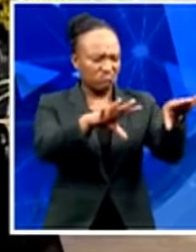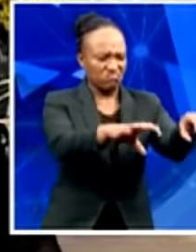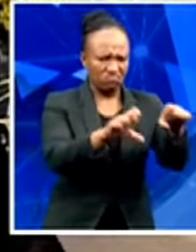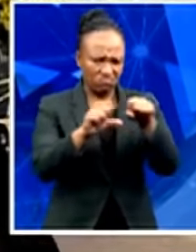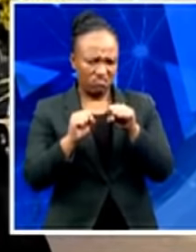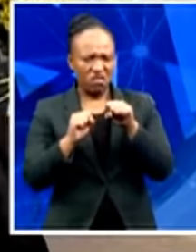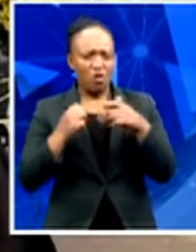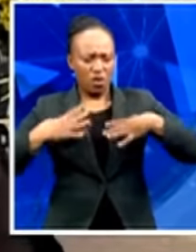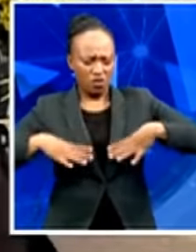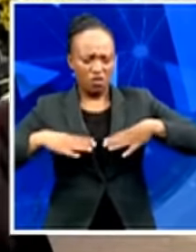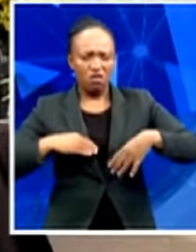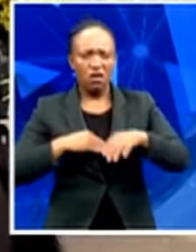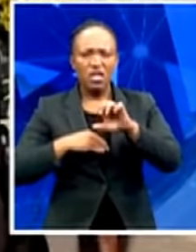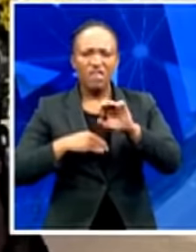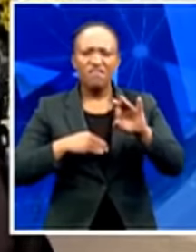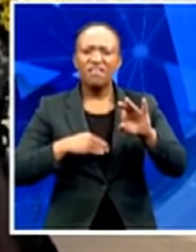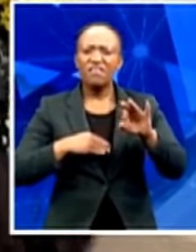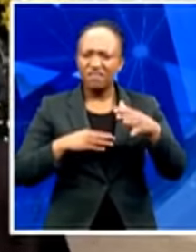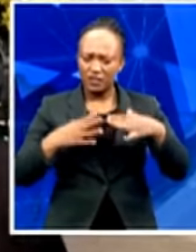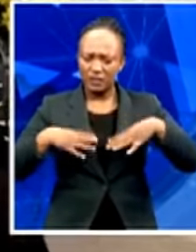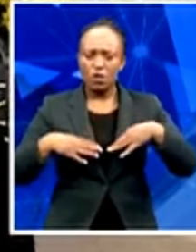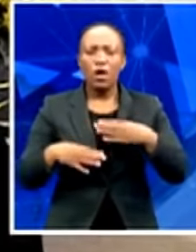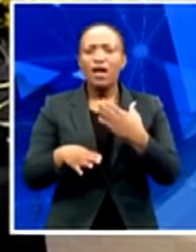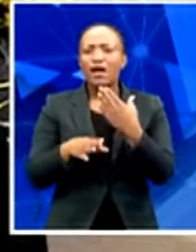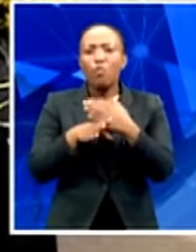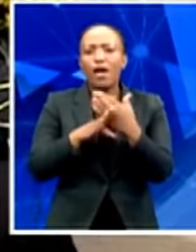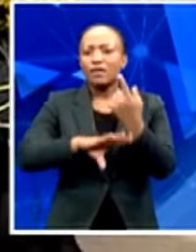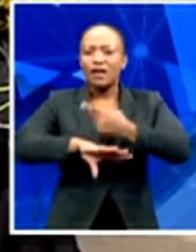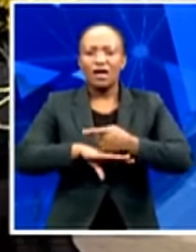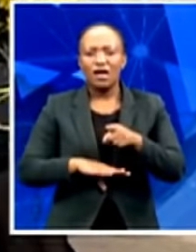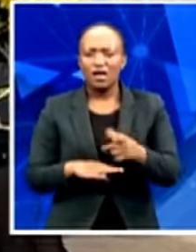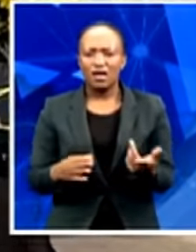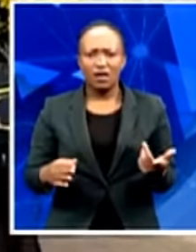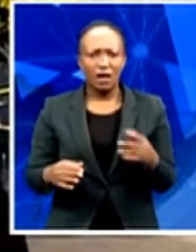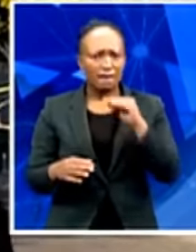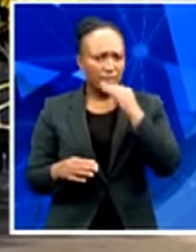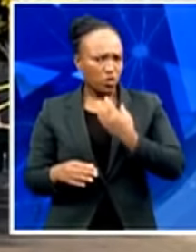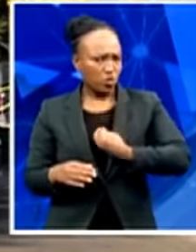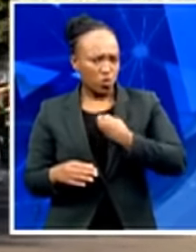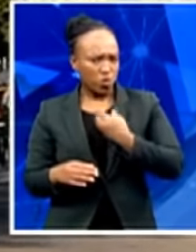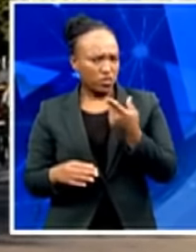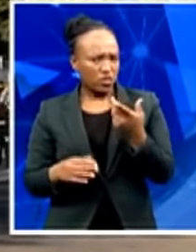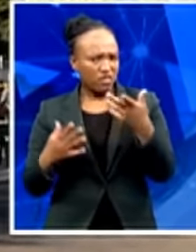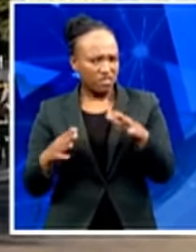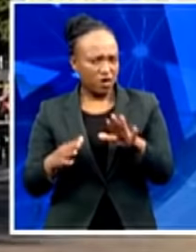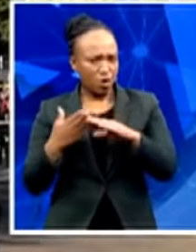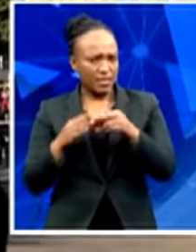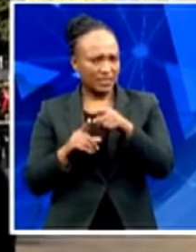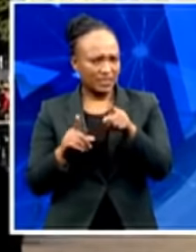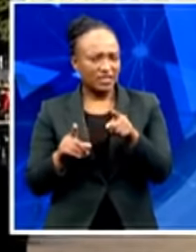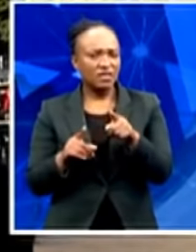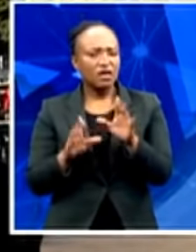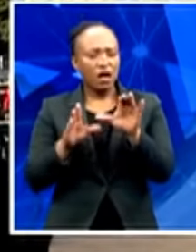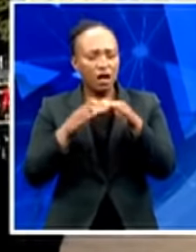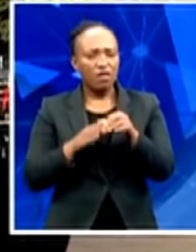Career Day. And it seems as if the youth of this generation actually finds resonance with the class of 1976. Morning,